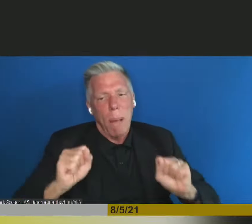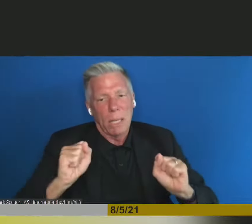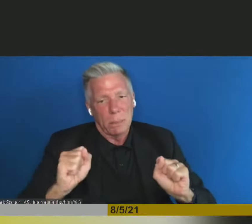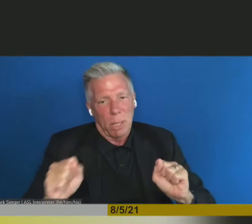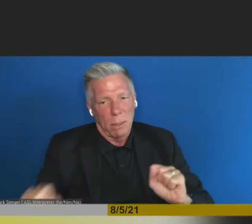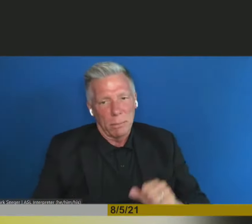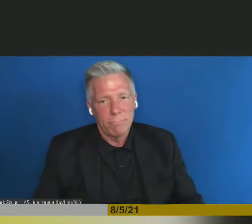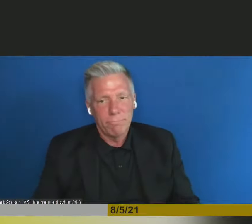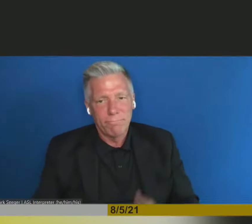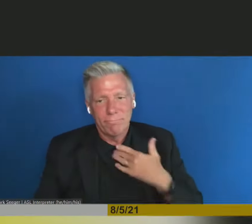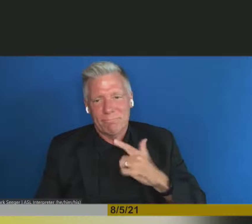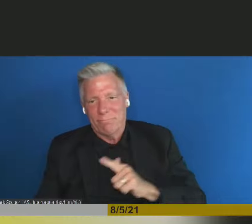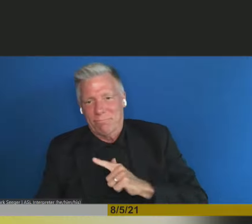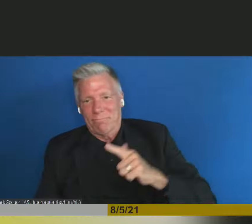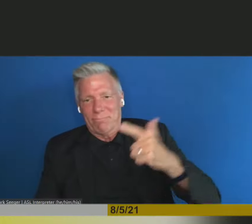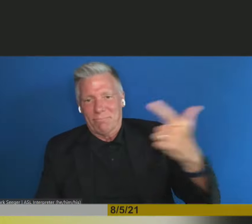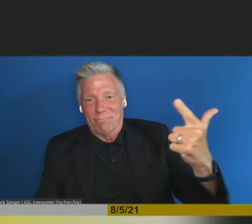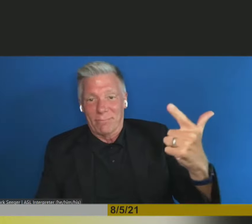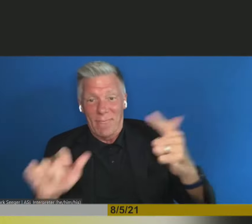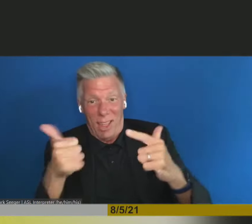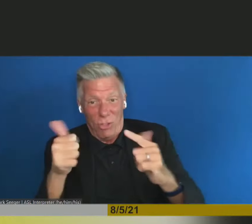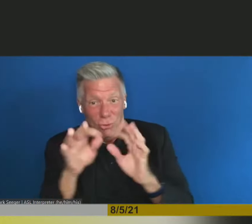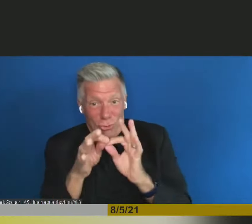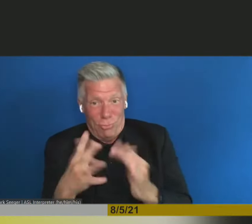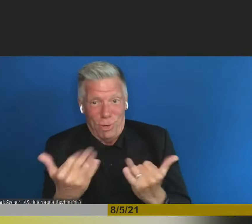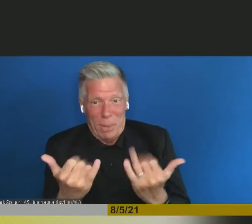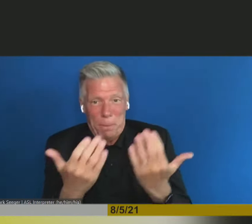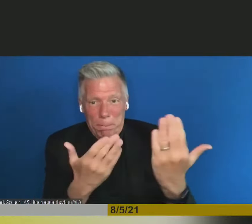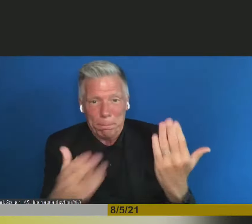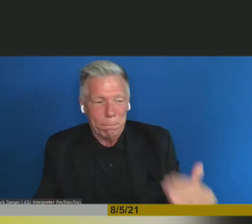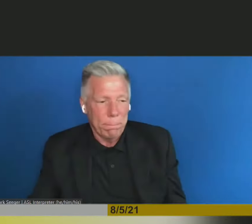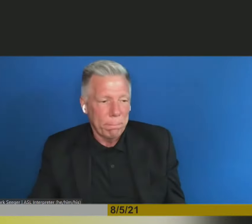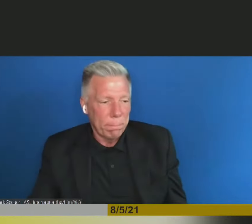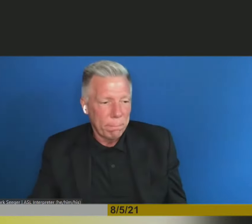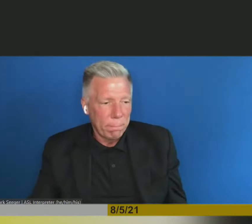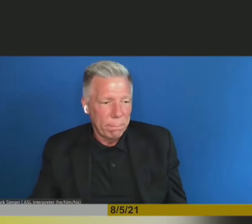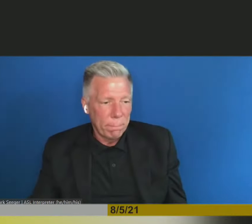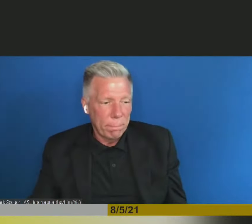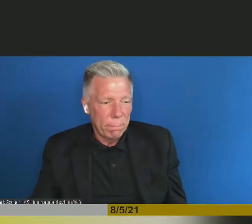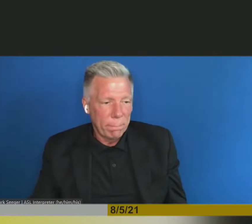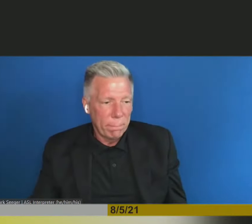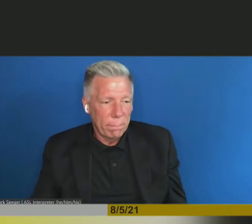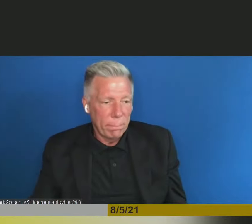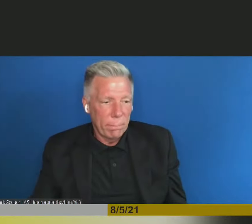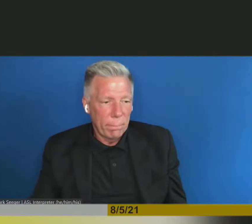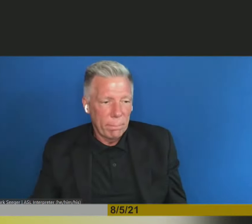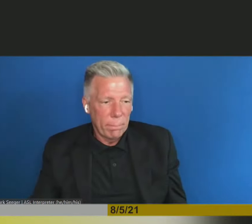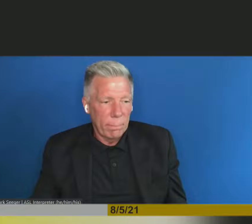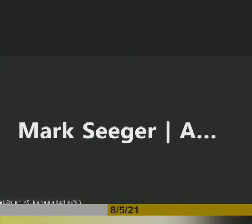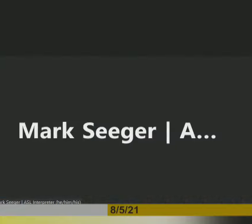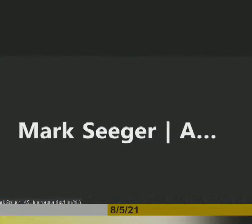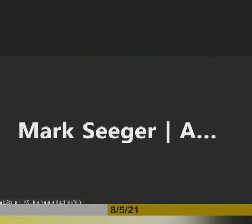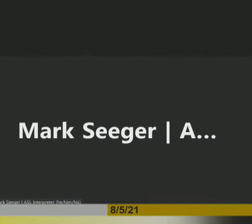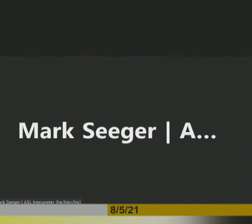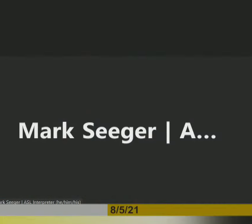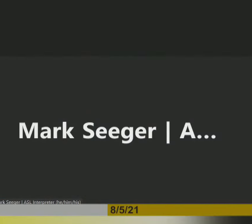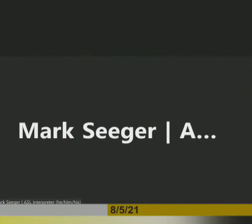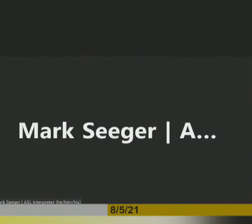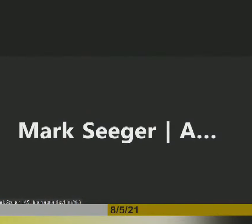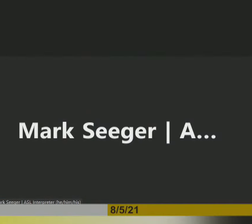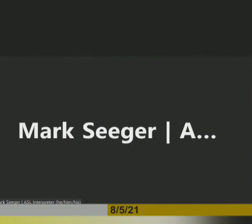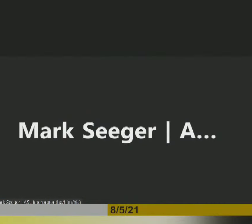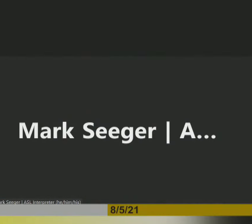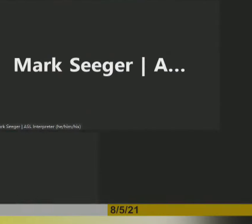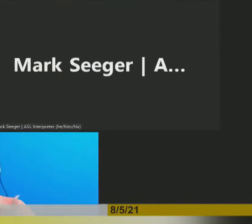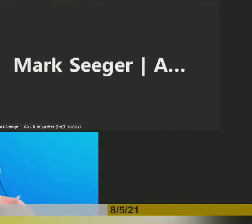Okay, thank you. We got a couple questions about rapid testing and people advocating for that. And so